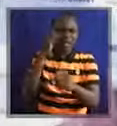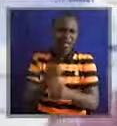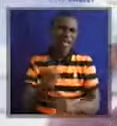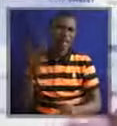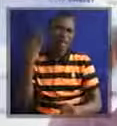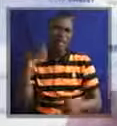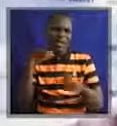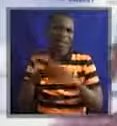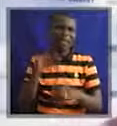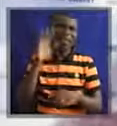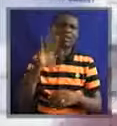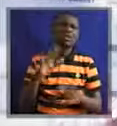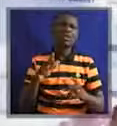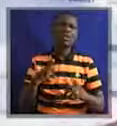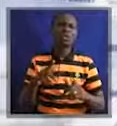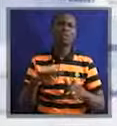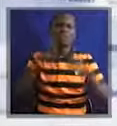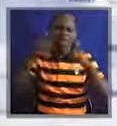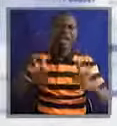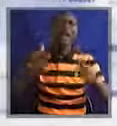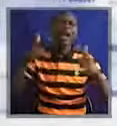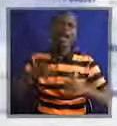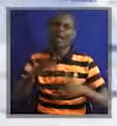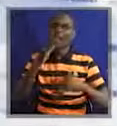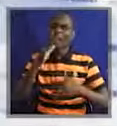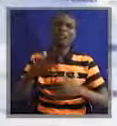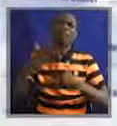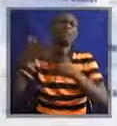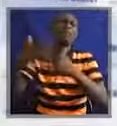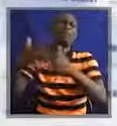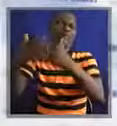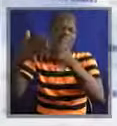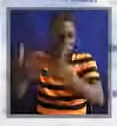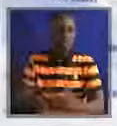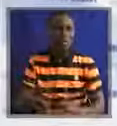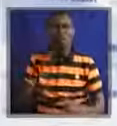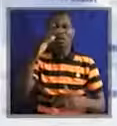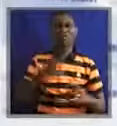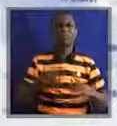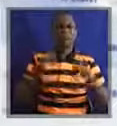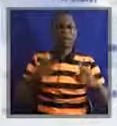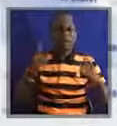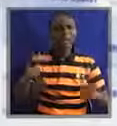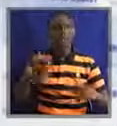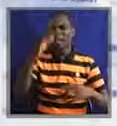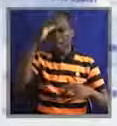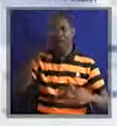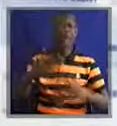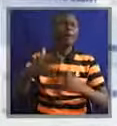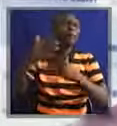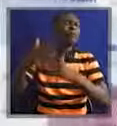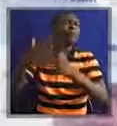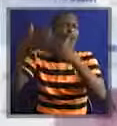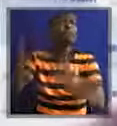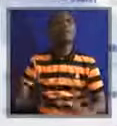wo great great great great great grandmother and now great great great great great grandfather eso